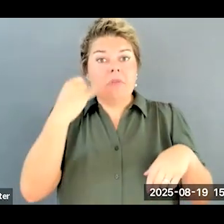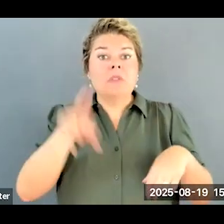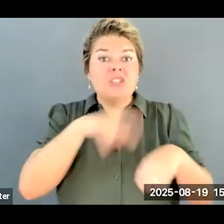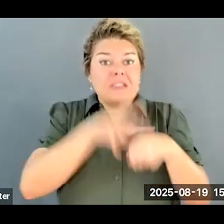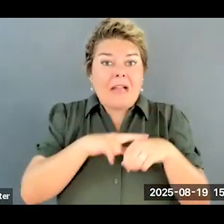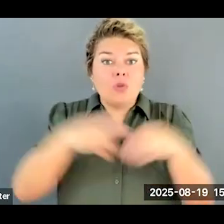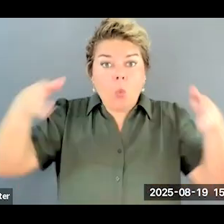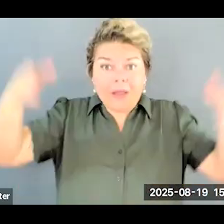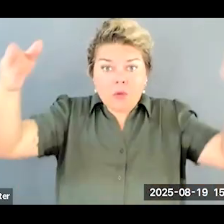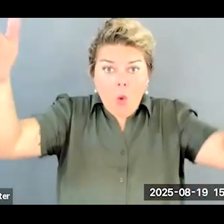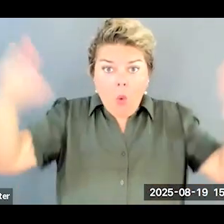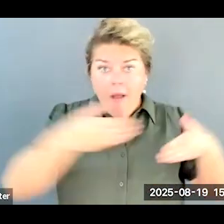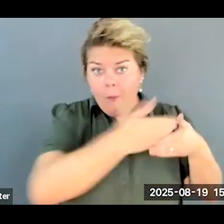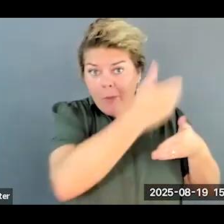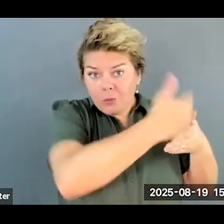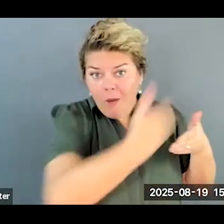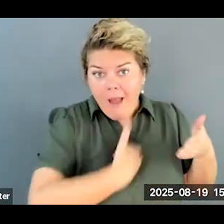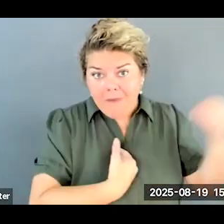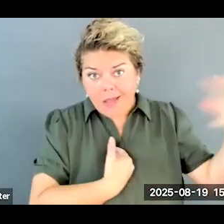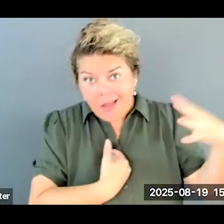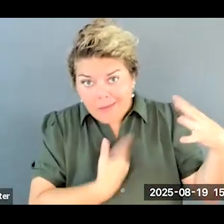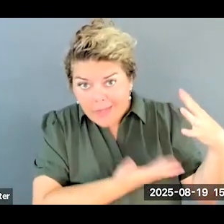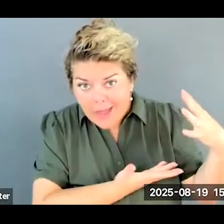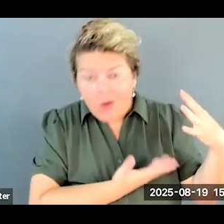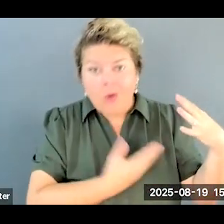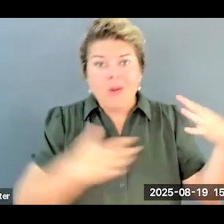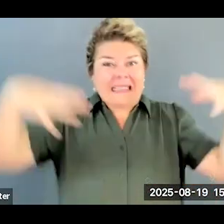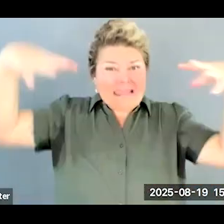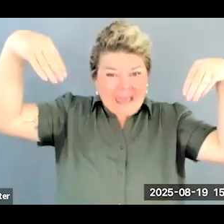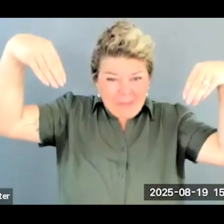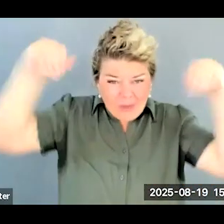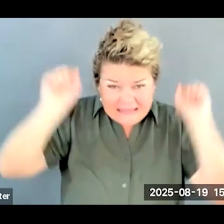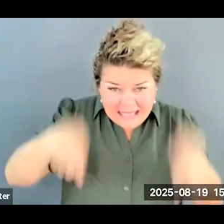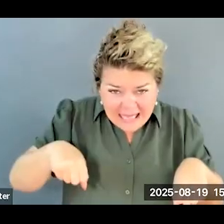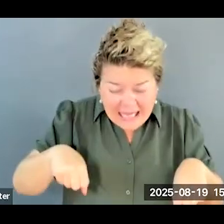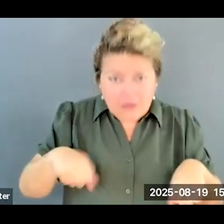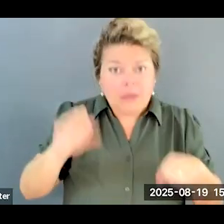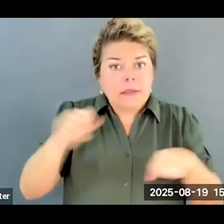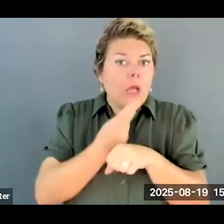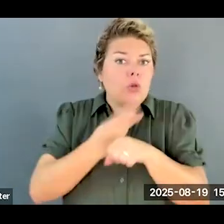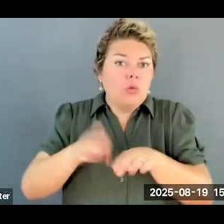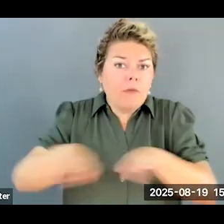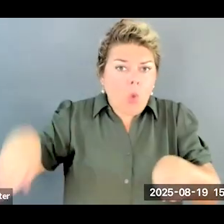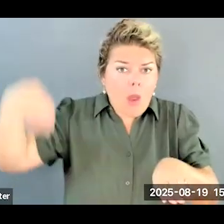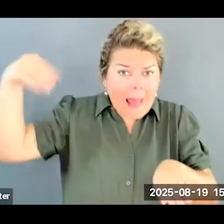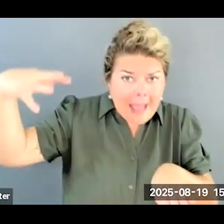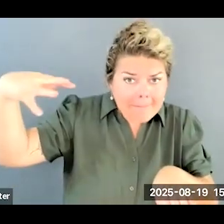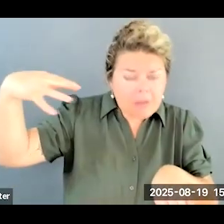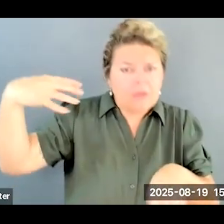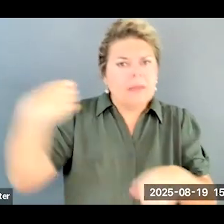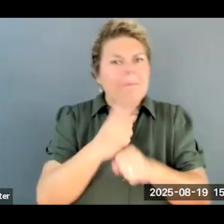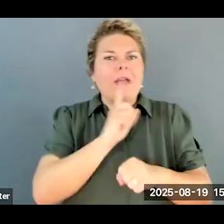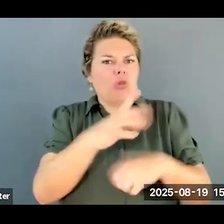lighting options? Do we have dimmers? Can we turn off the lights and have floor lamps? We just want to make sure that there are